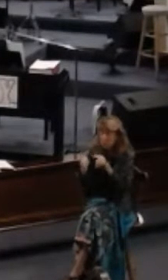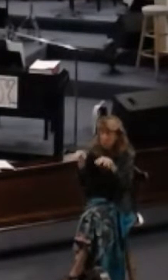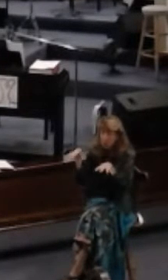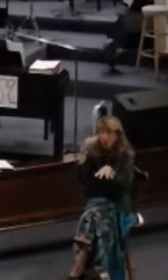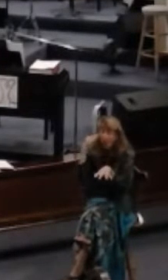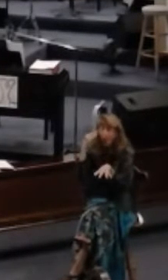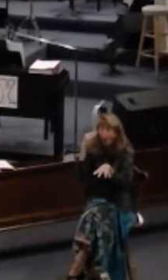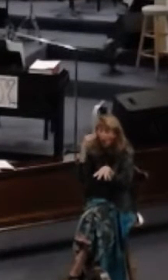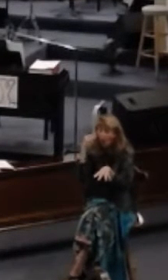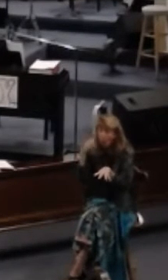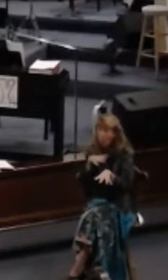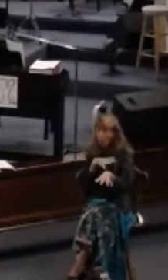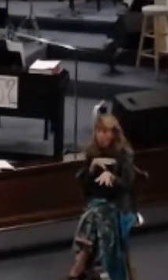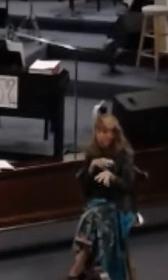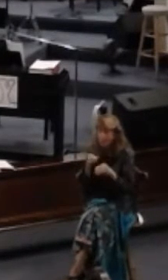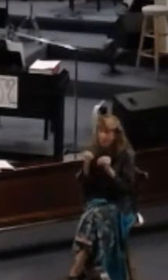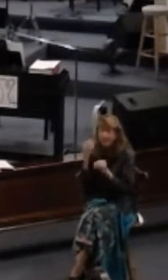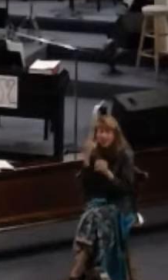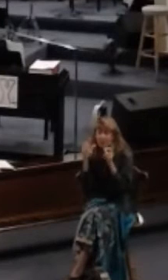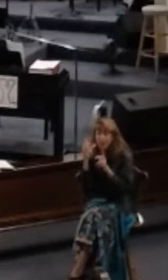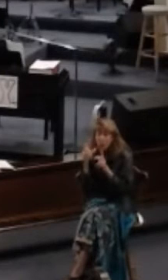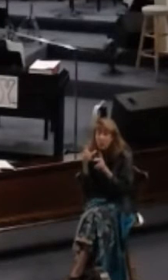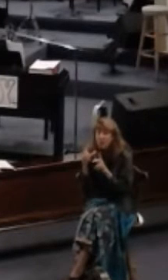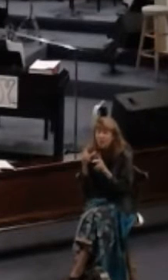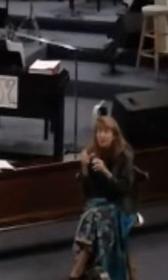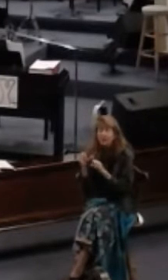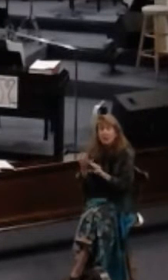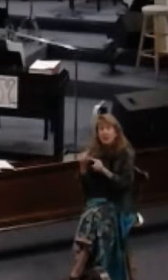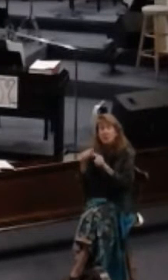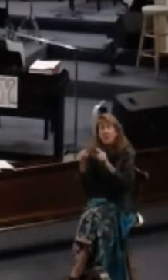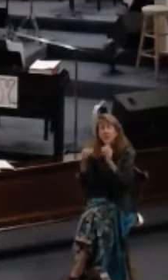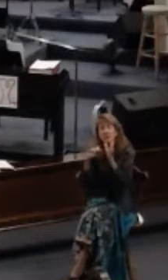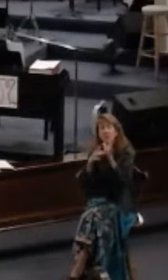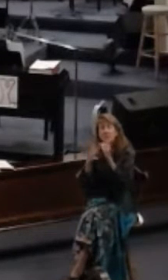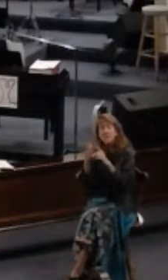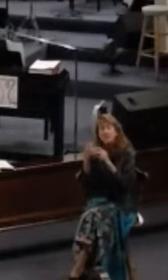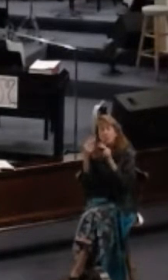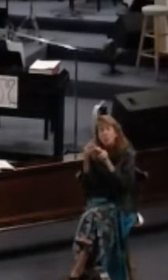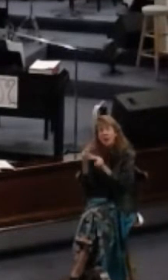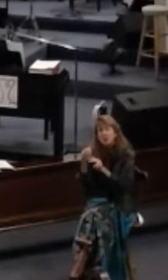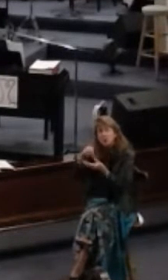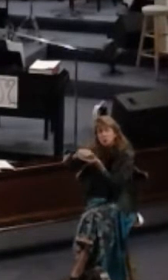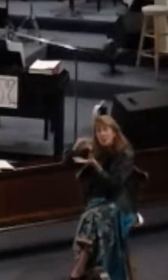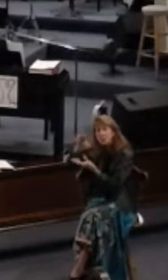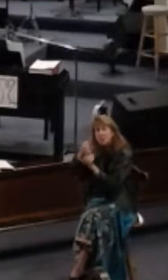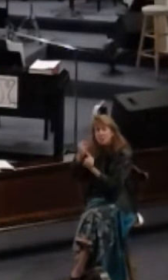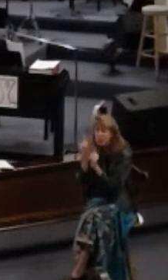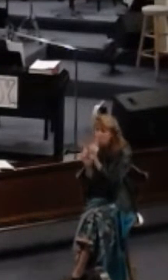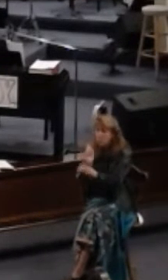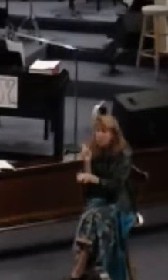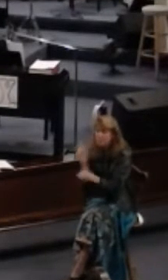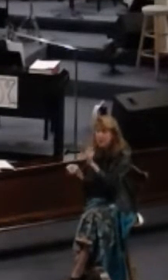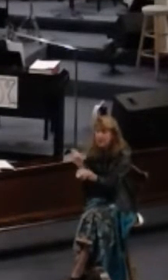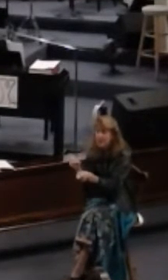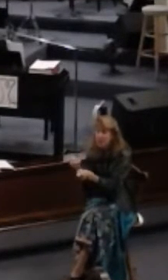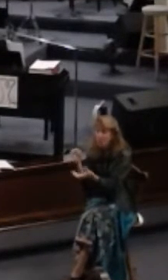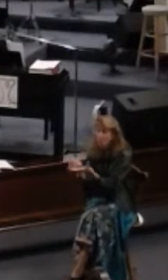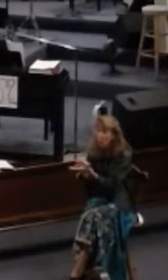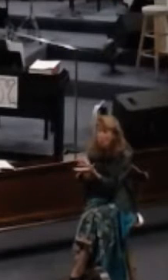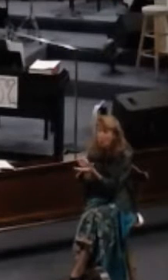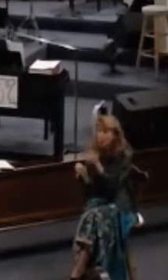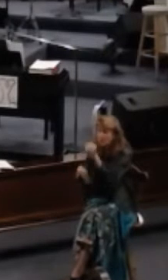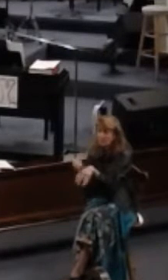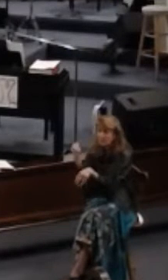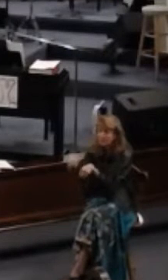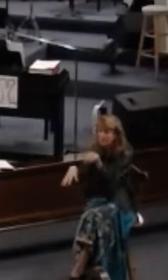how much you was putting in it. Well, Jesus watched as the rich put large sums of money into that box, you know, lots of coins making lots